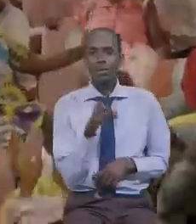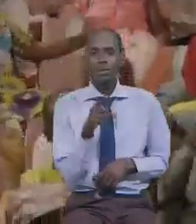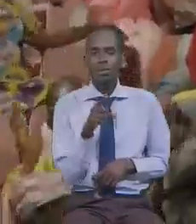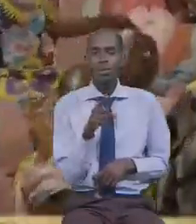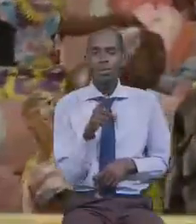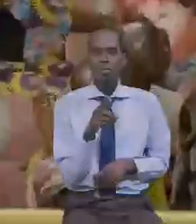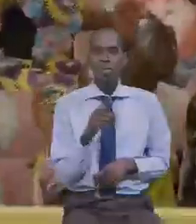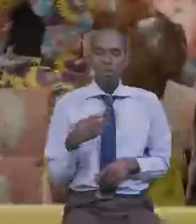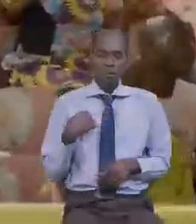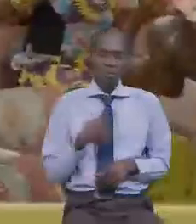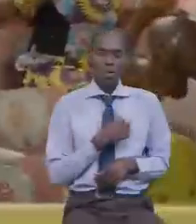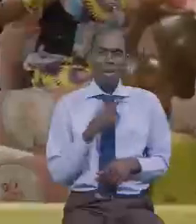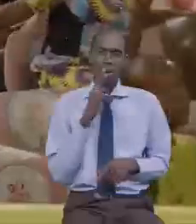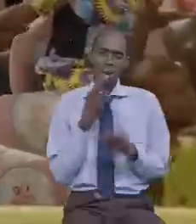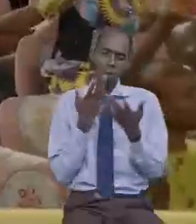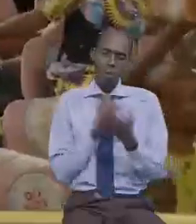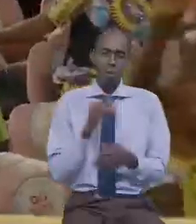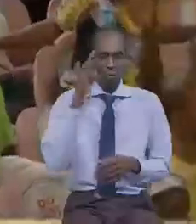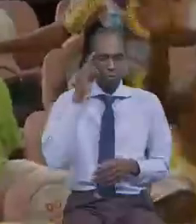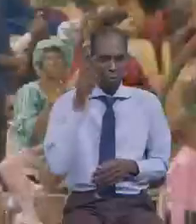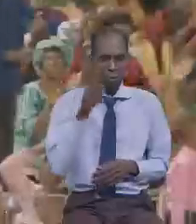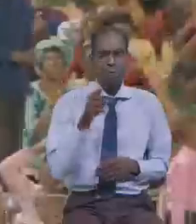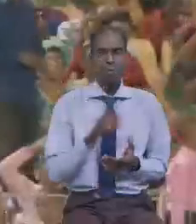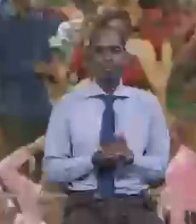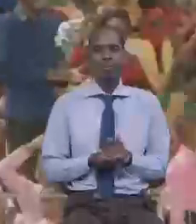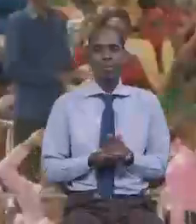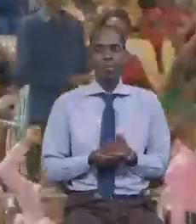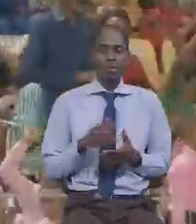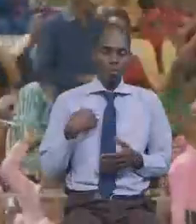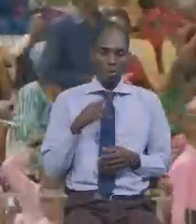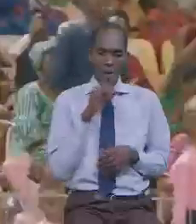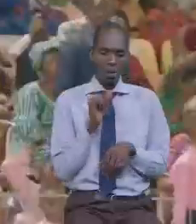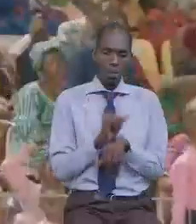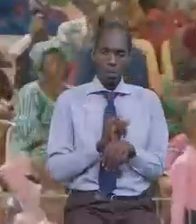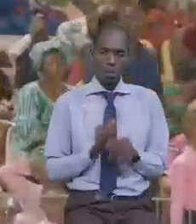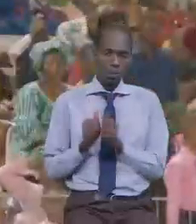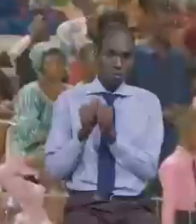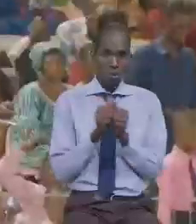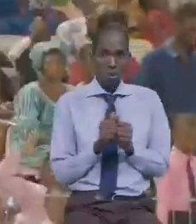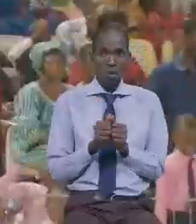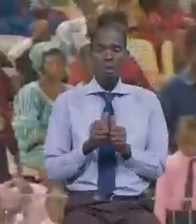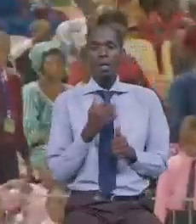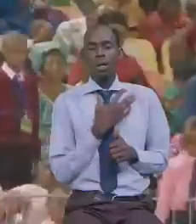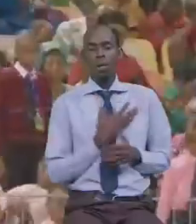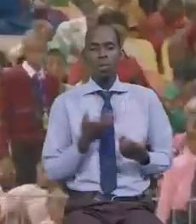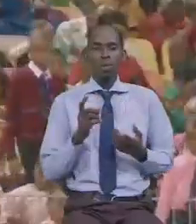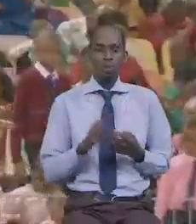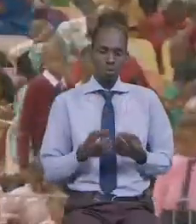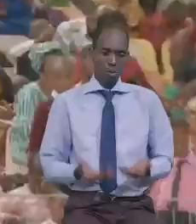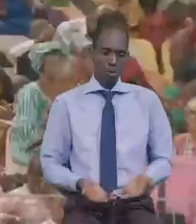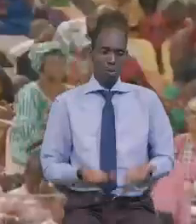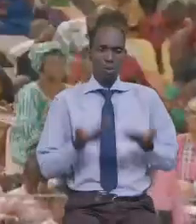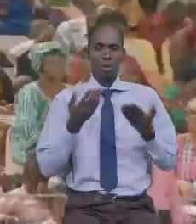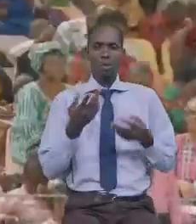we're waiting for you. They all came together and they wanted to raise up the king. And as they